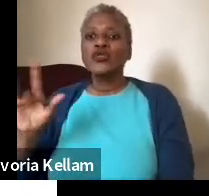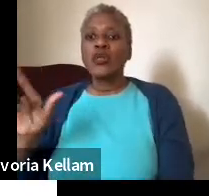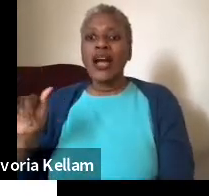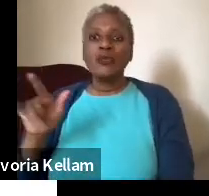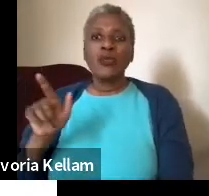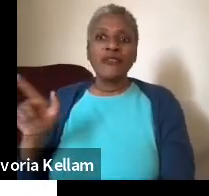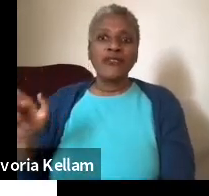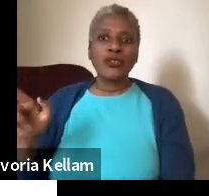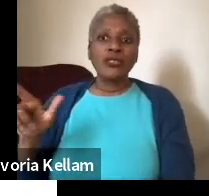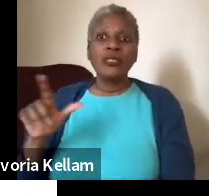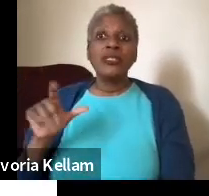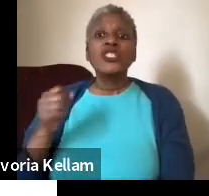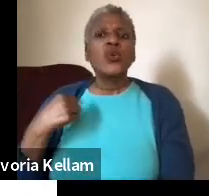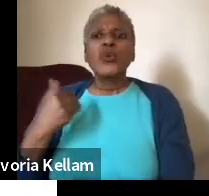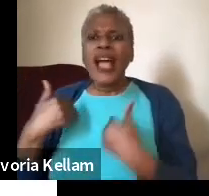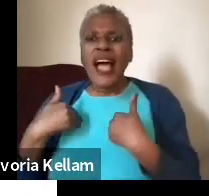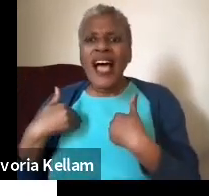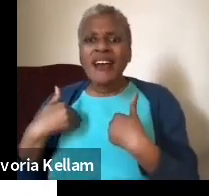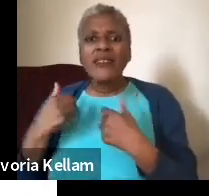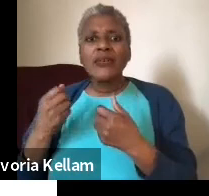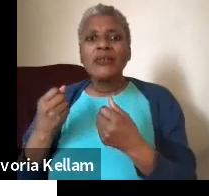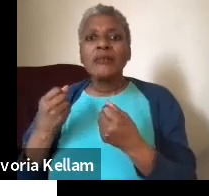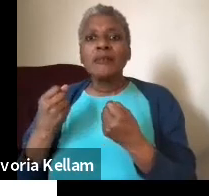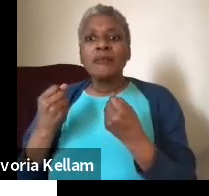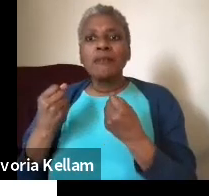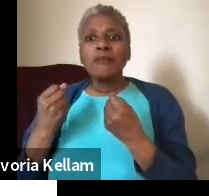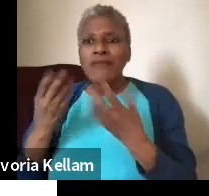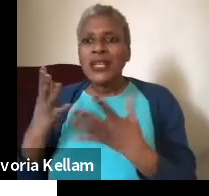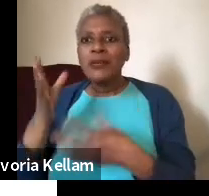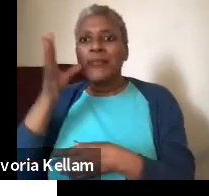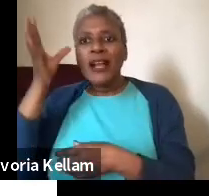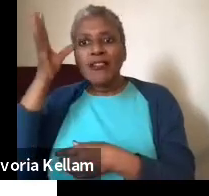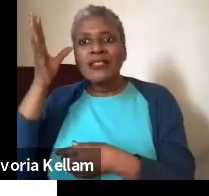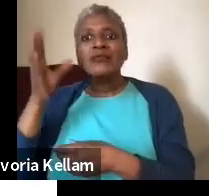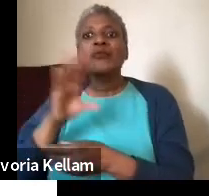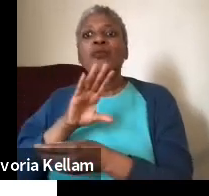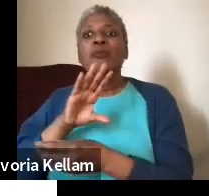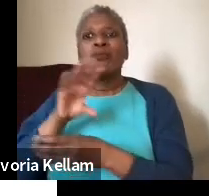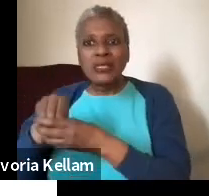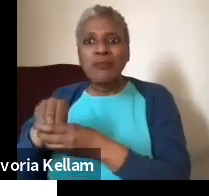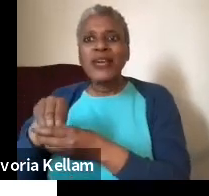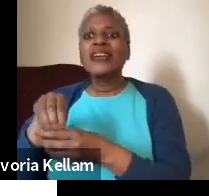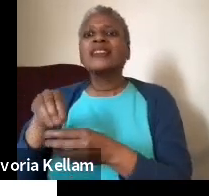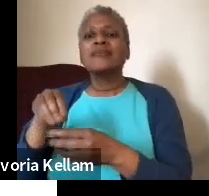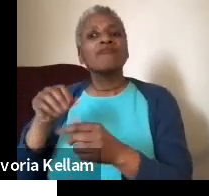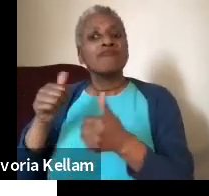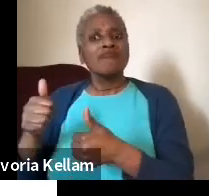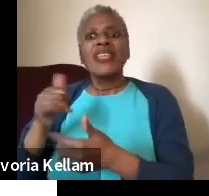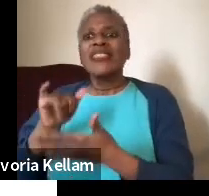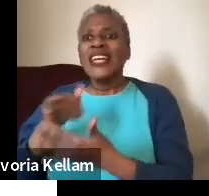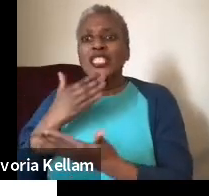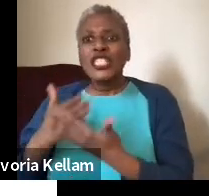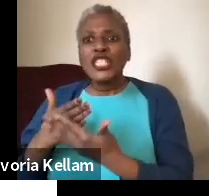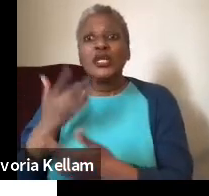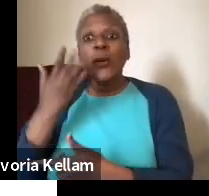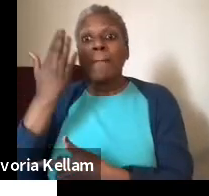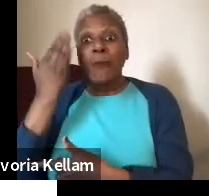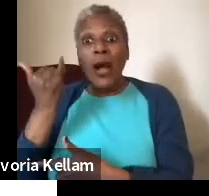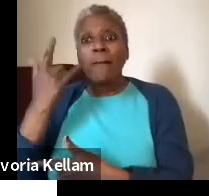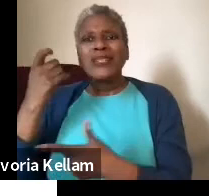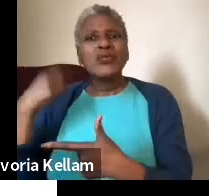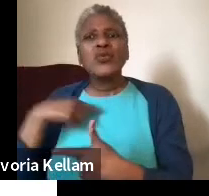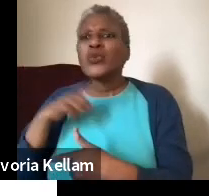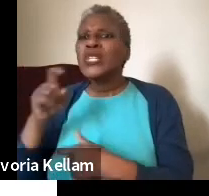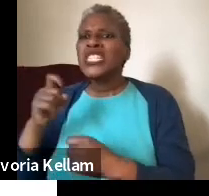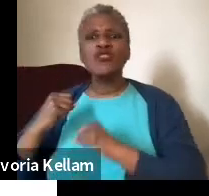schools. And your participation in these elections is a way to ensure that the strongest parents are elected to represent